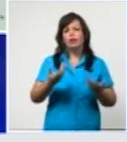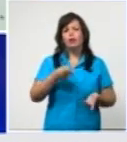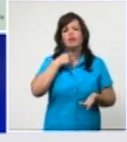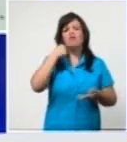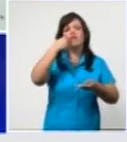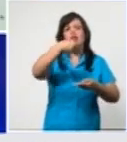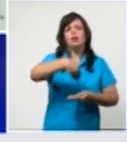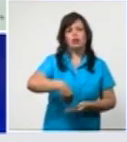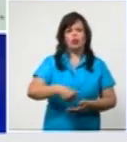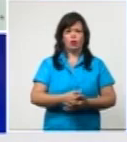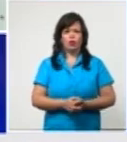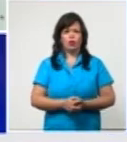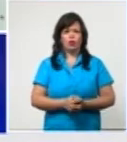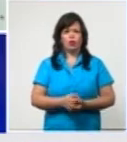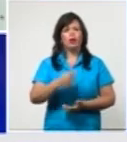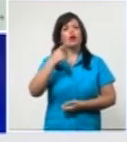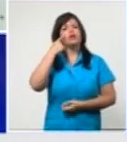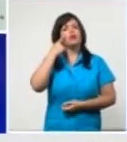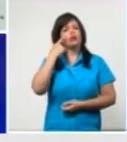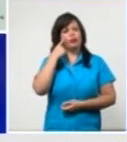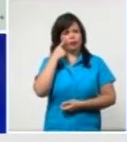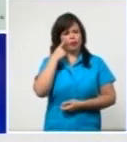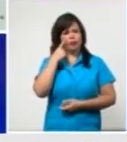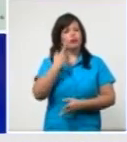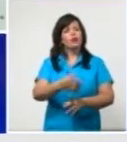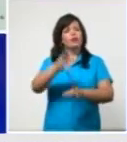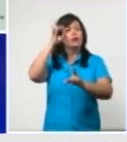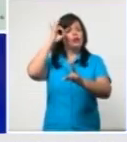see, at the beginning,